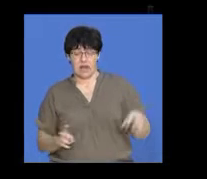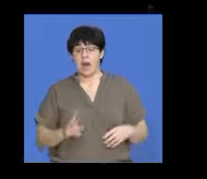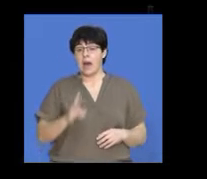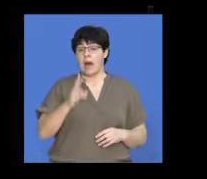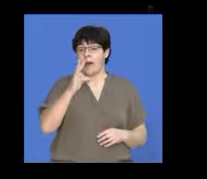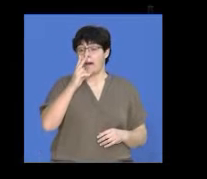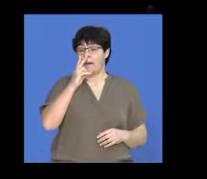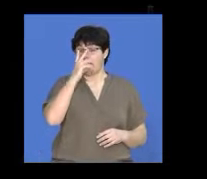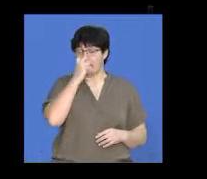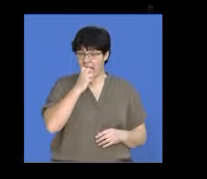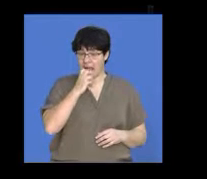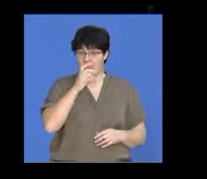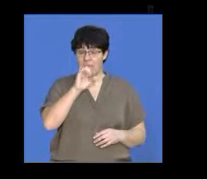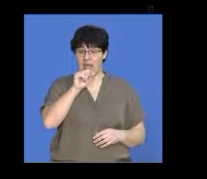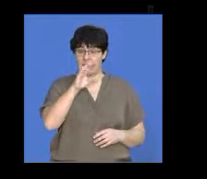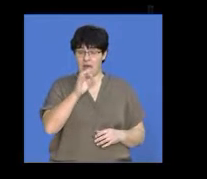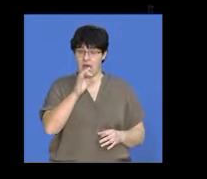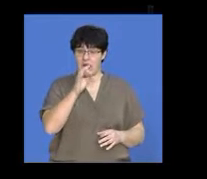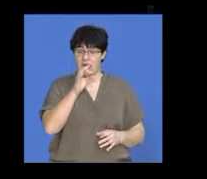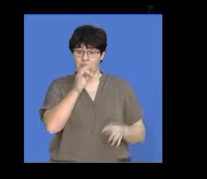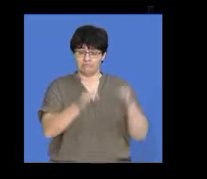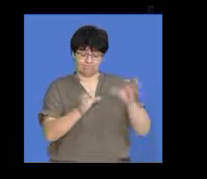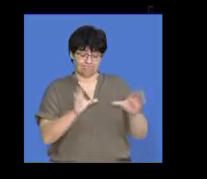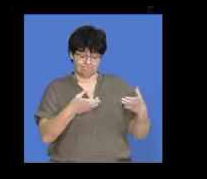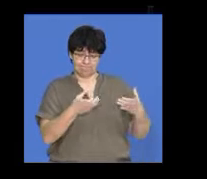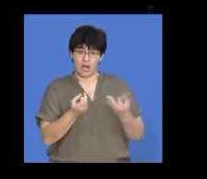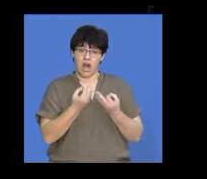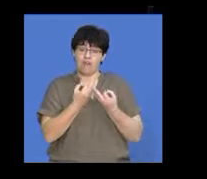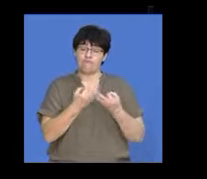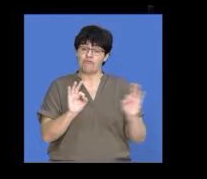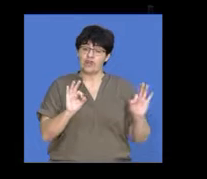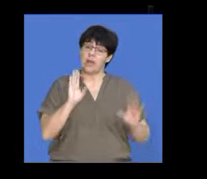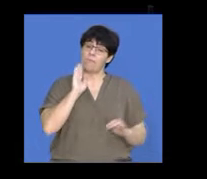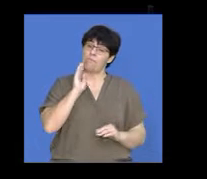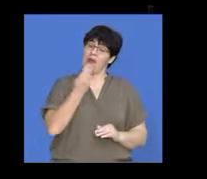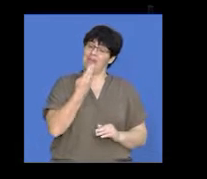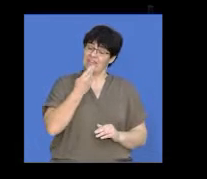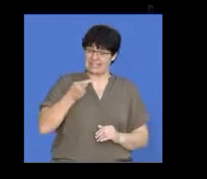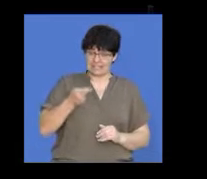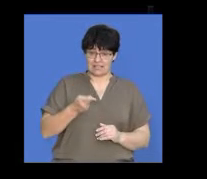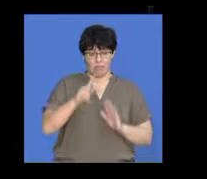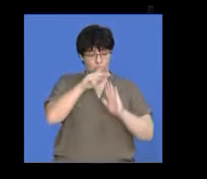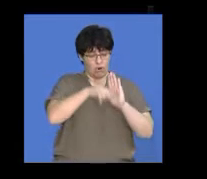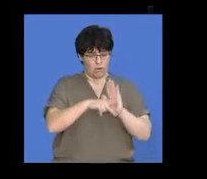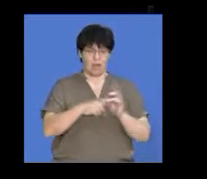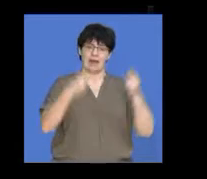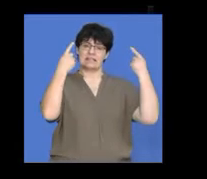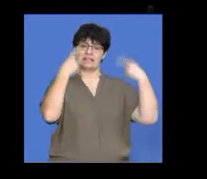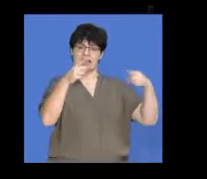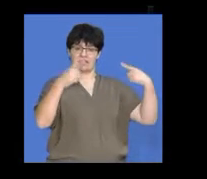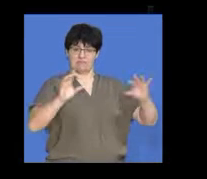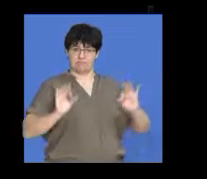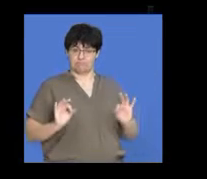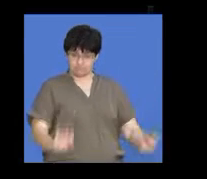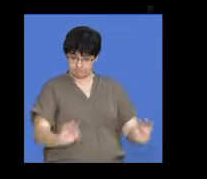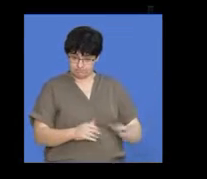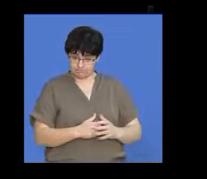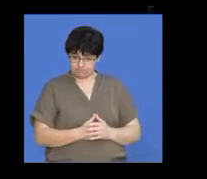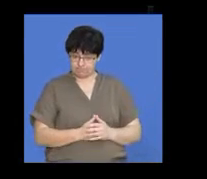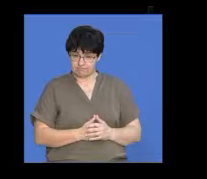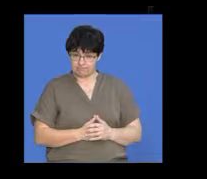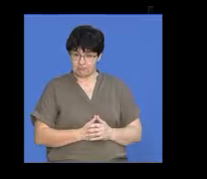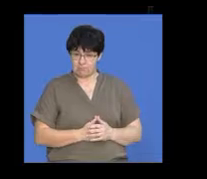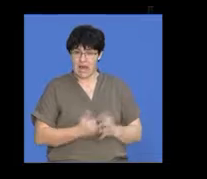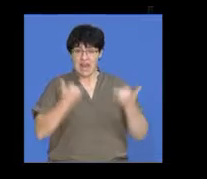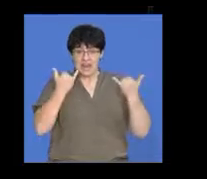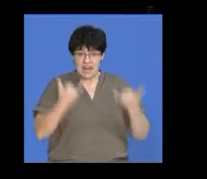Panther Party's free breakfast programs were successful? Again, this question is asking you to